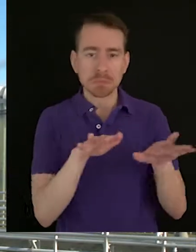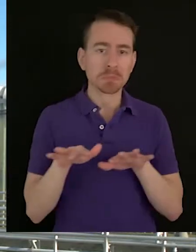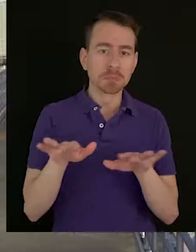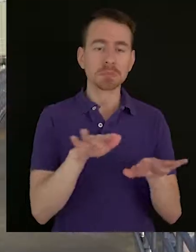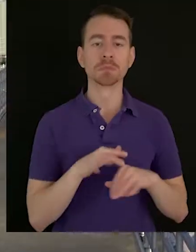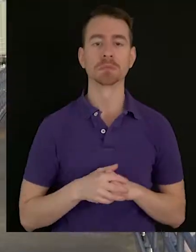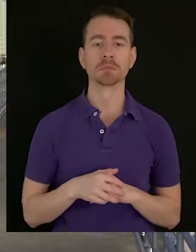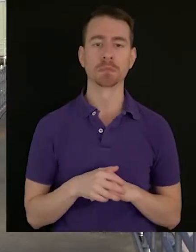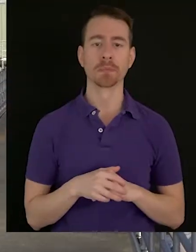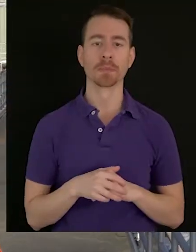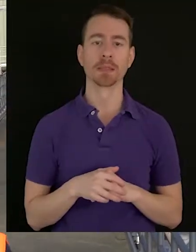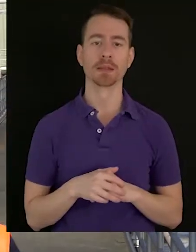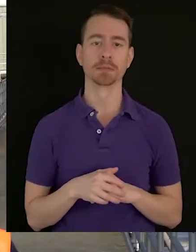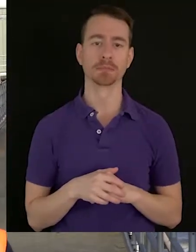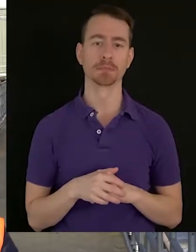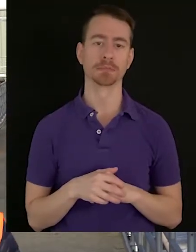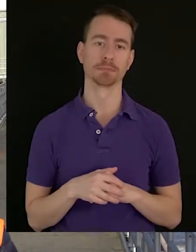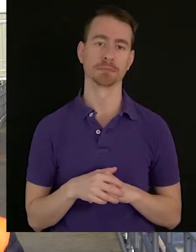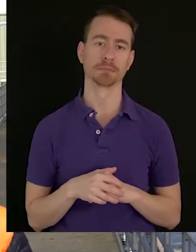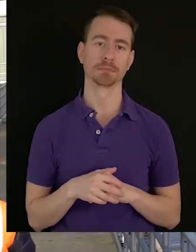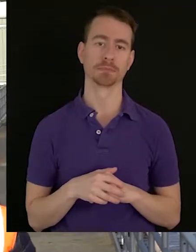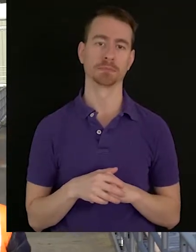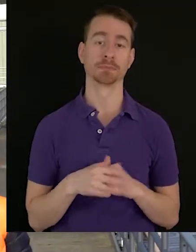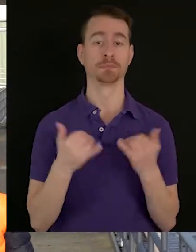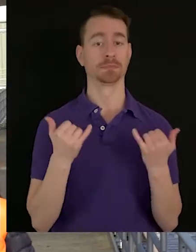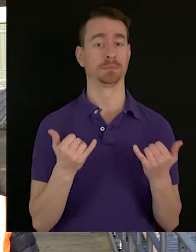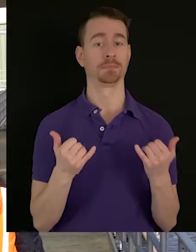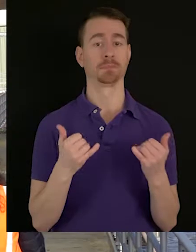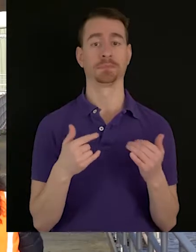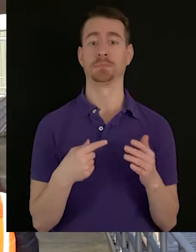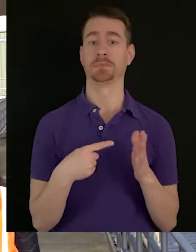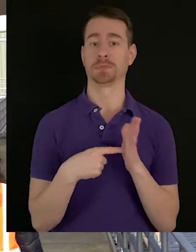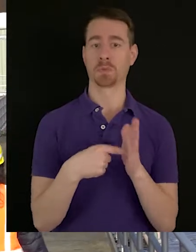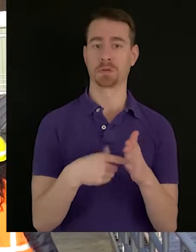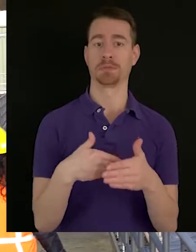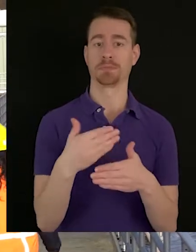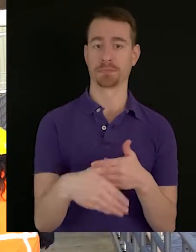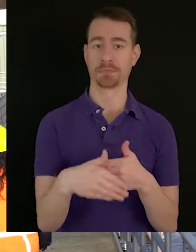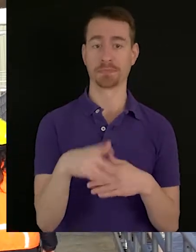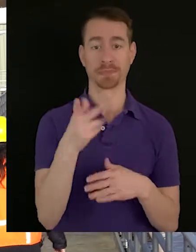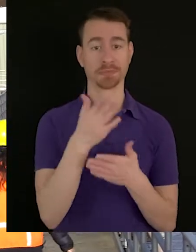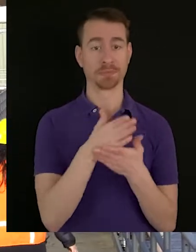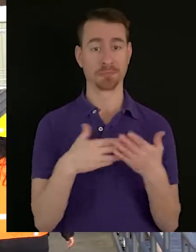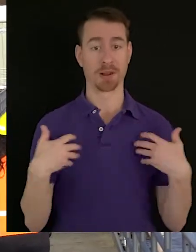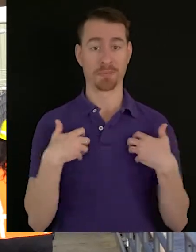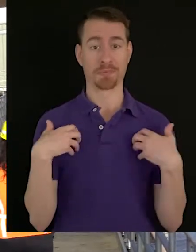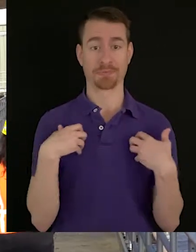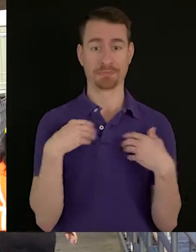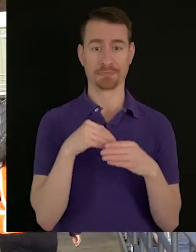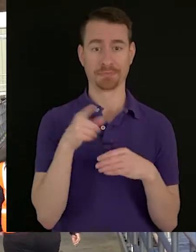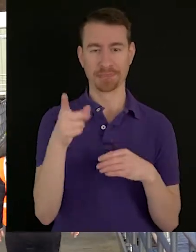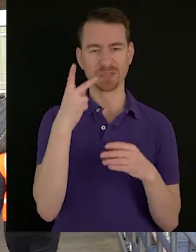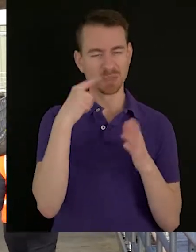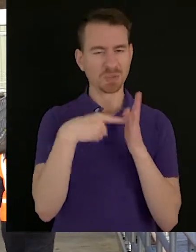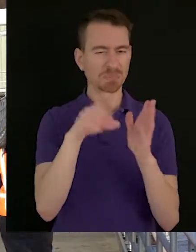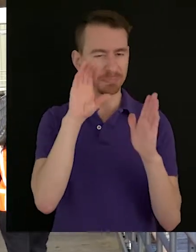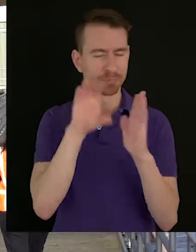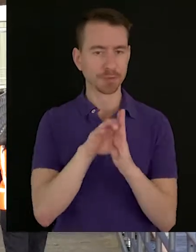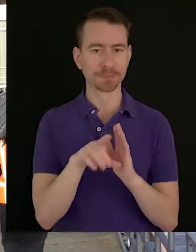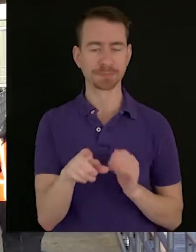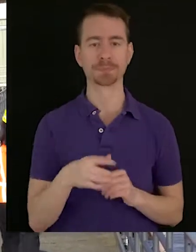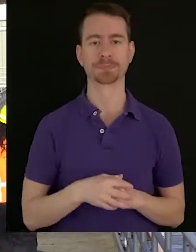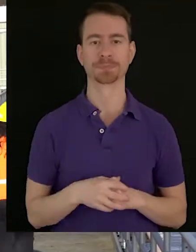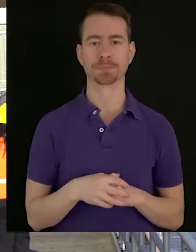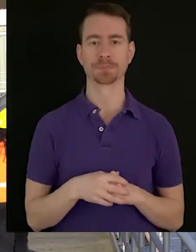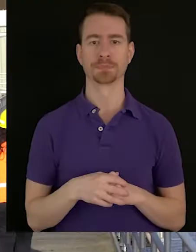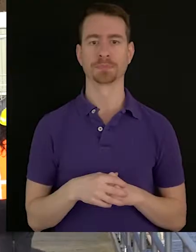microbes, causing them to reproduce and multiply. These microbes are naturally occurring in the wastewater. They come mostly from our digestive systems. The